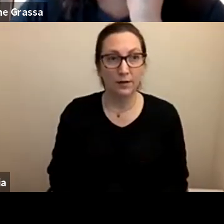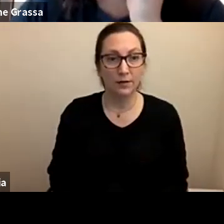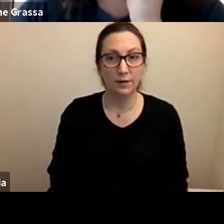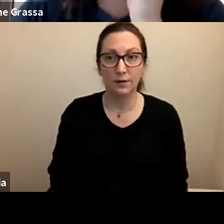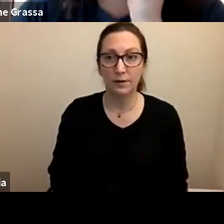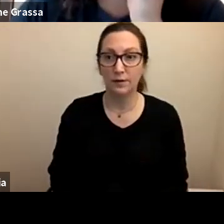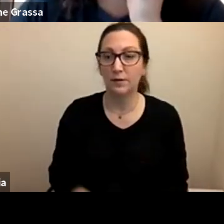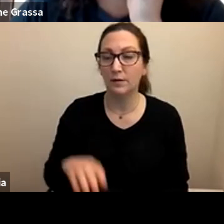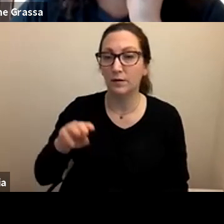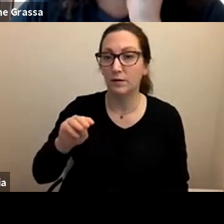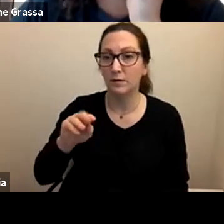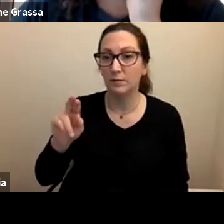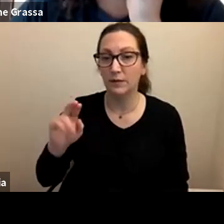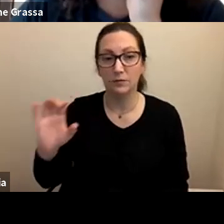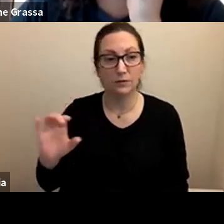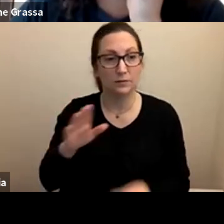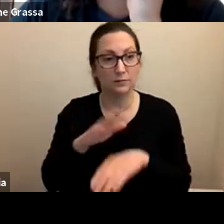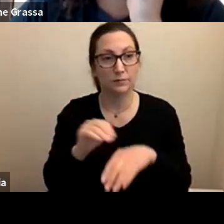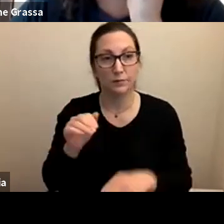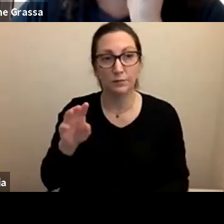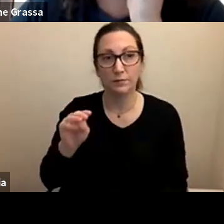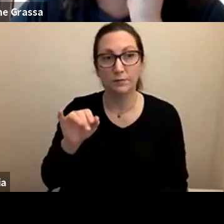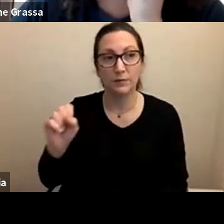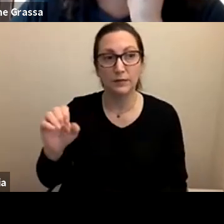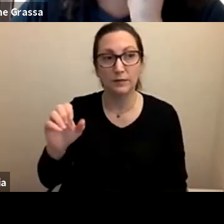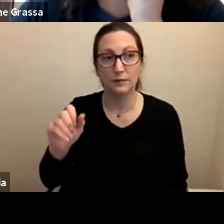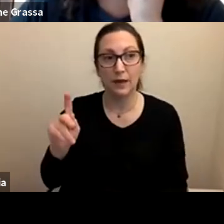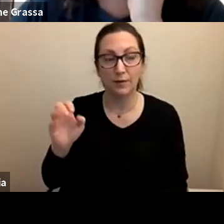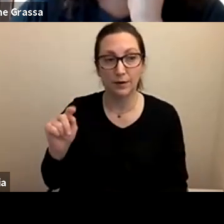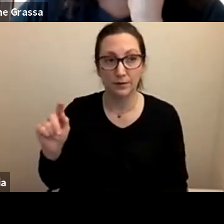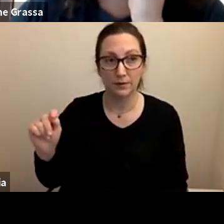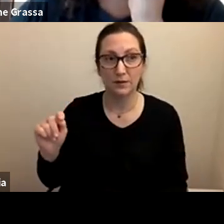Well, Ms. Skerritt? I think that's